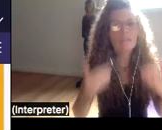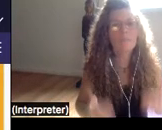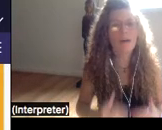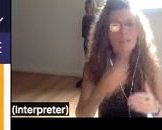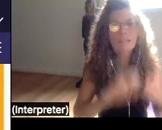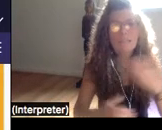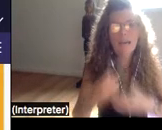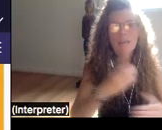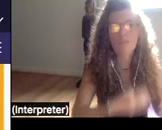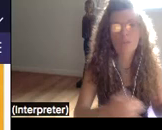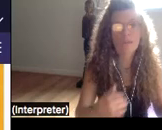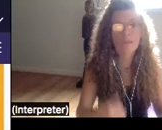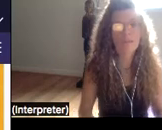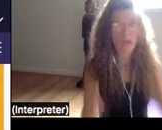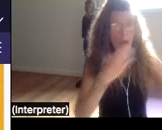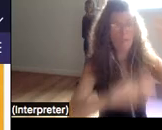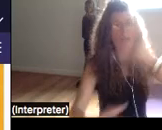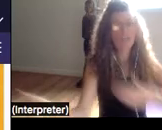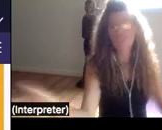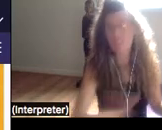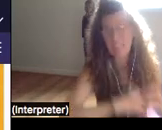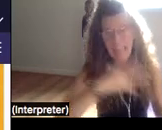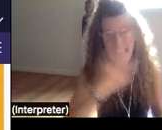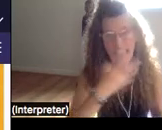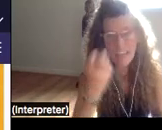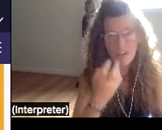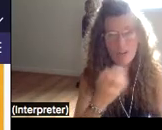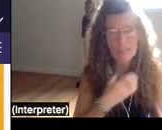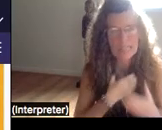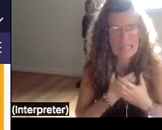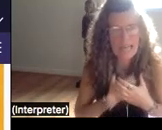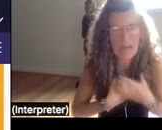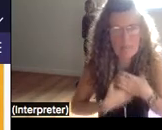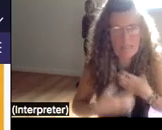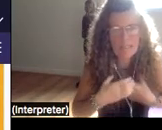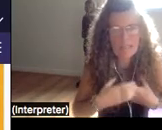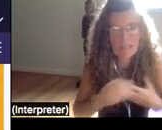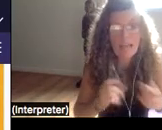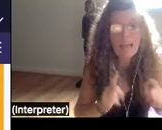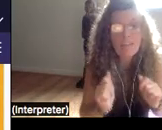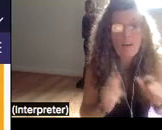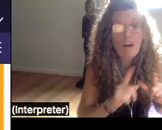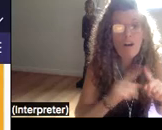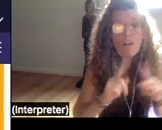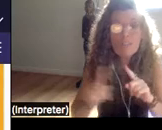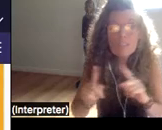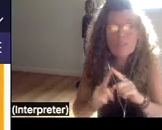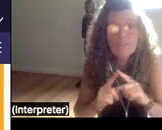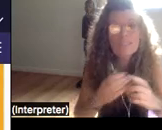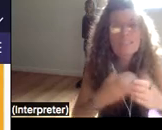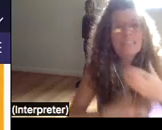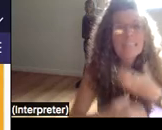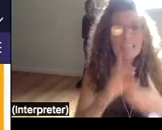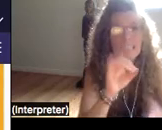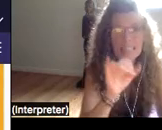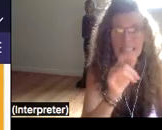It is the bodily desires, passion, anger, appetite, and all the